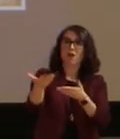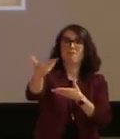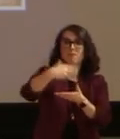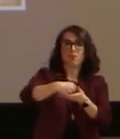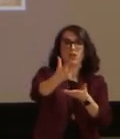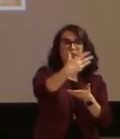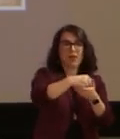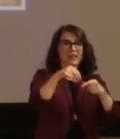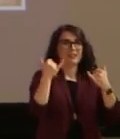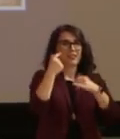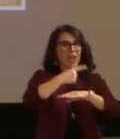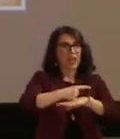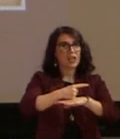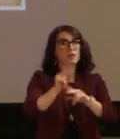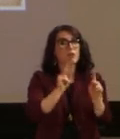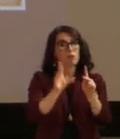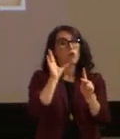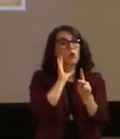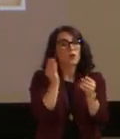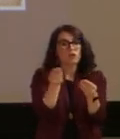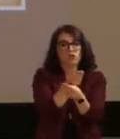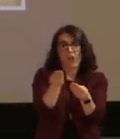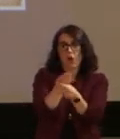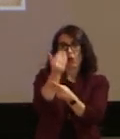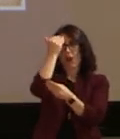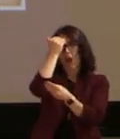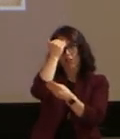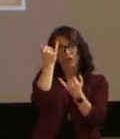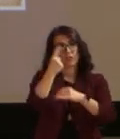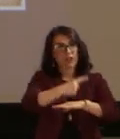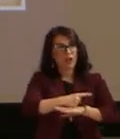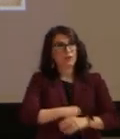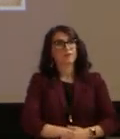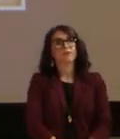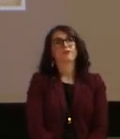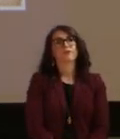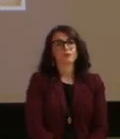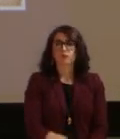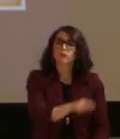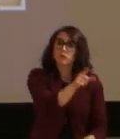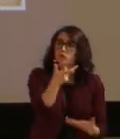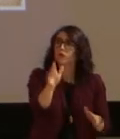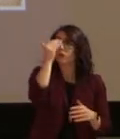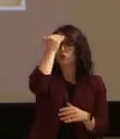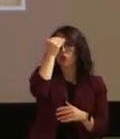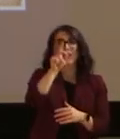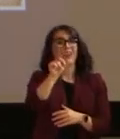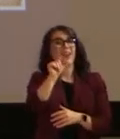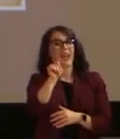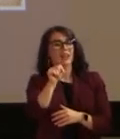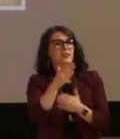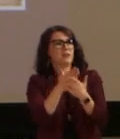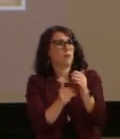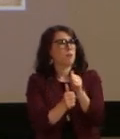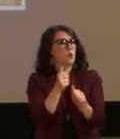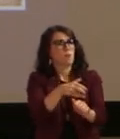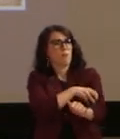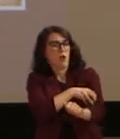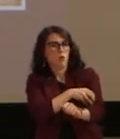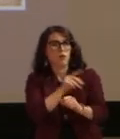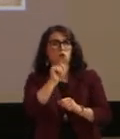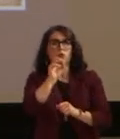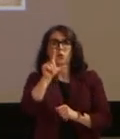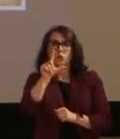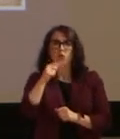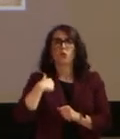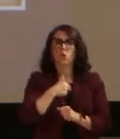of the knowledge that will be shared with you today. As you may know, data are some of the most powerful tools that we currently have at